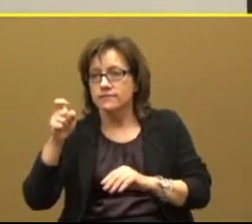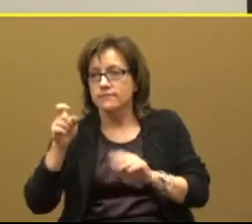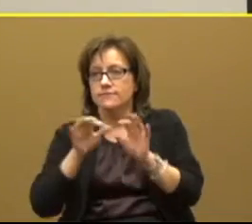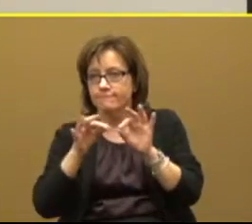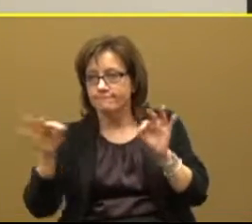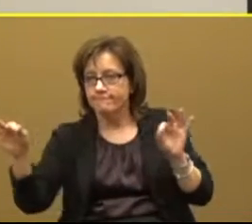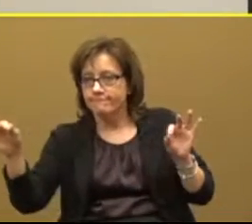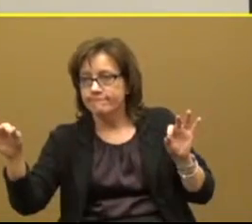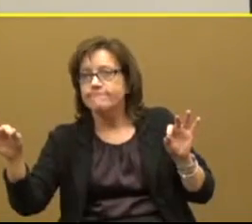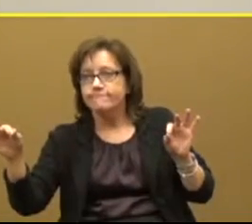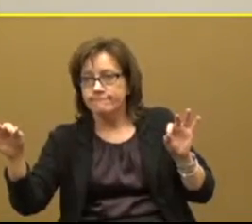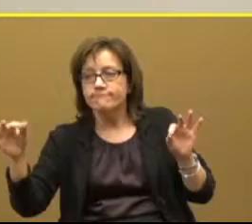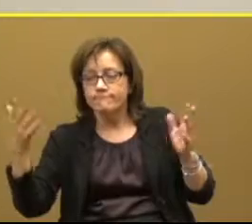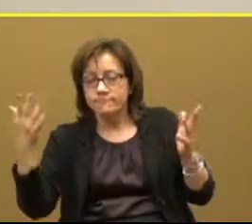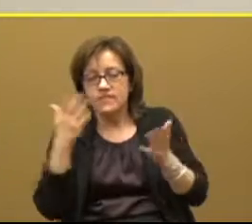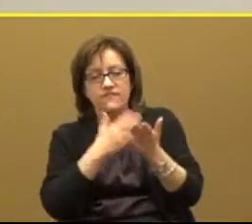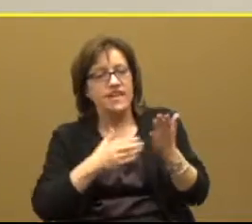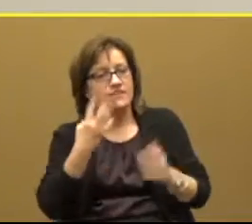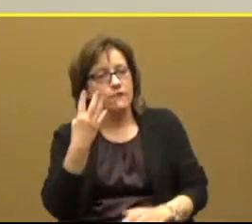4. So,